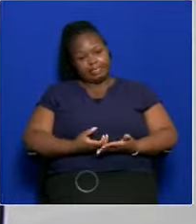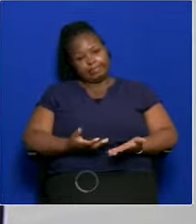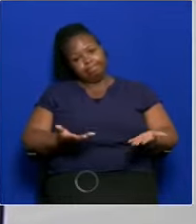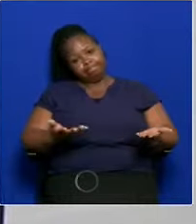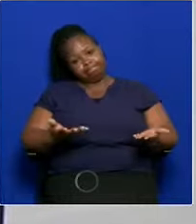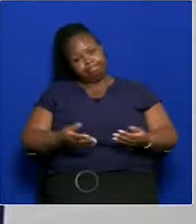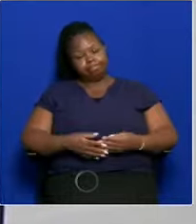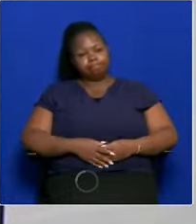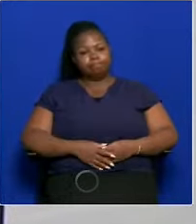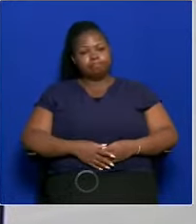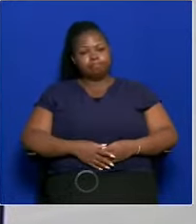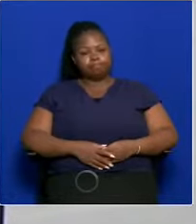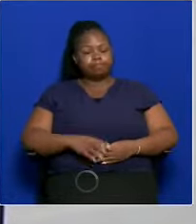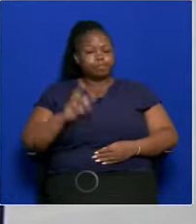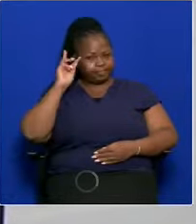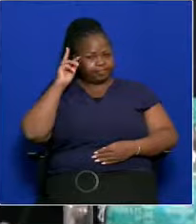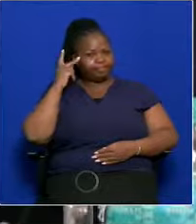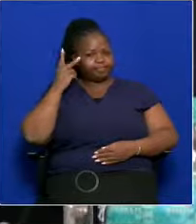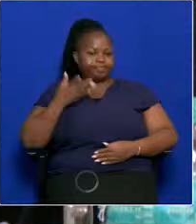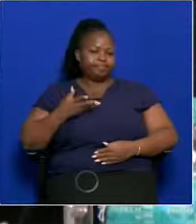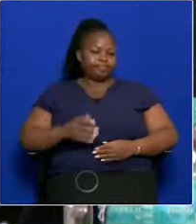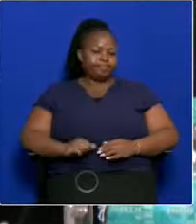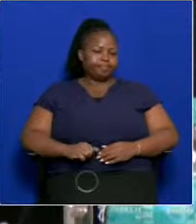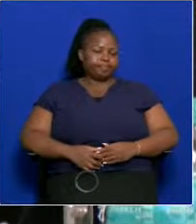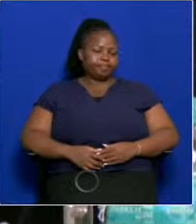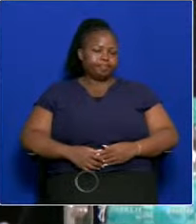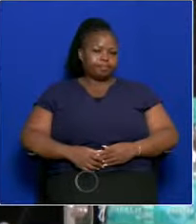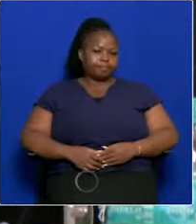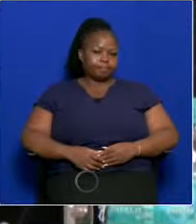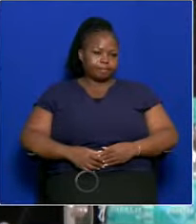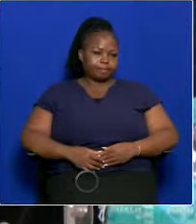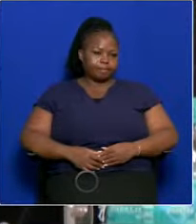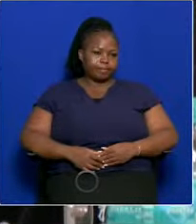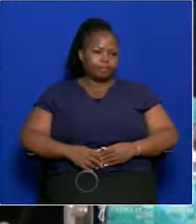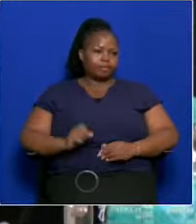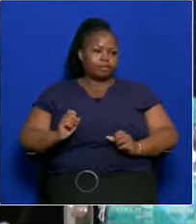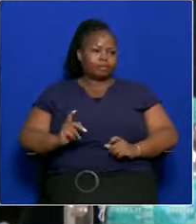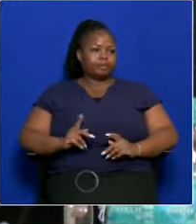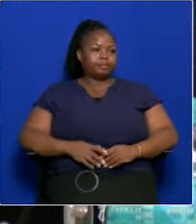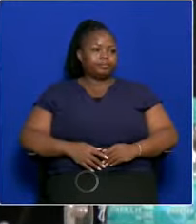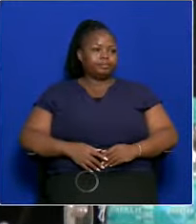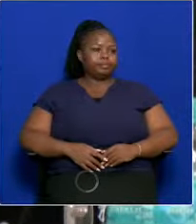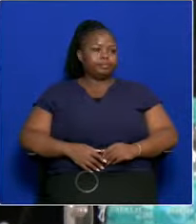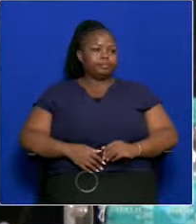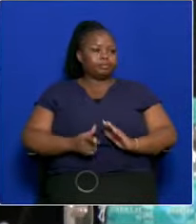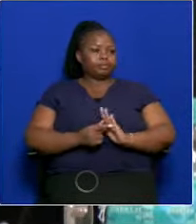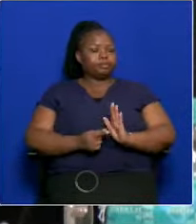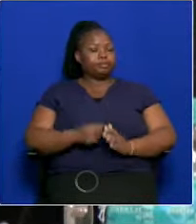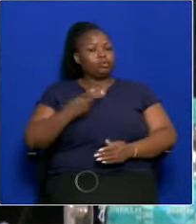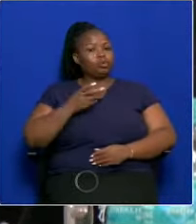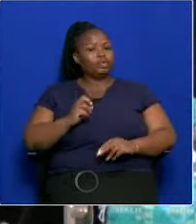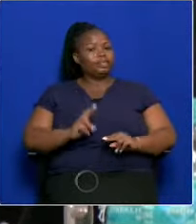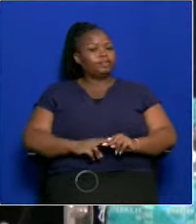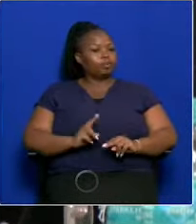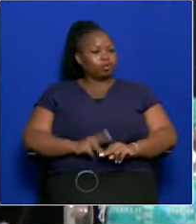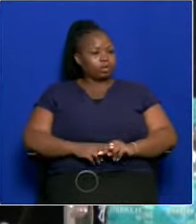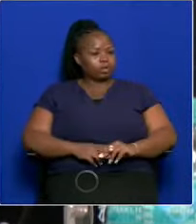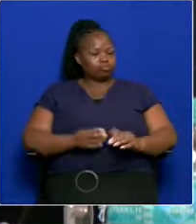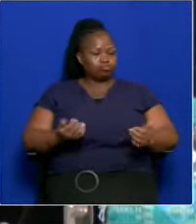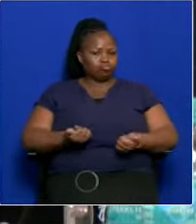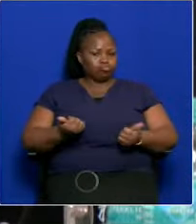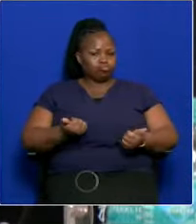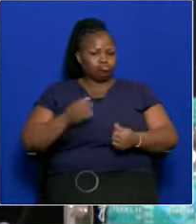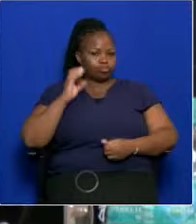to that date. All right, so from the 20th of February, you were already back on a new device